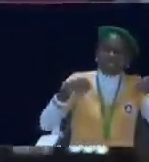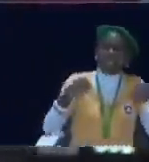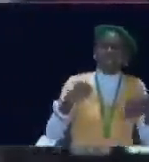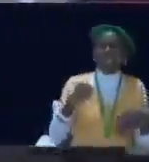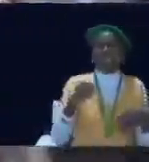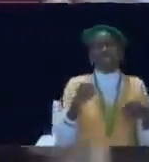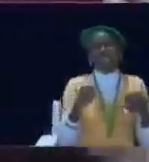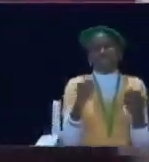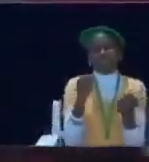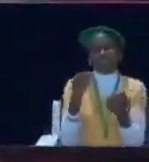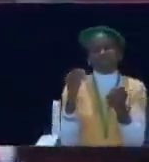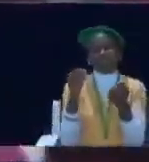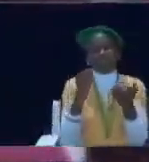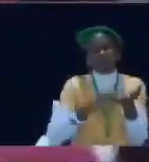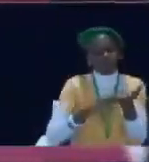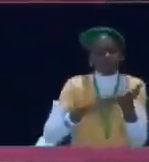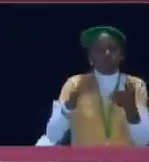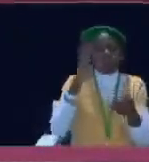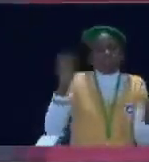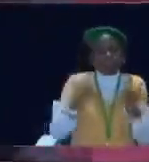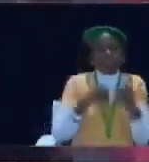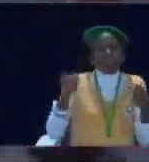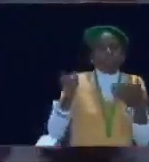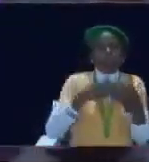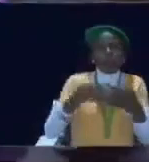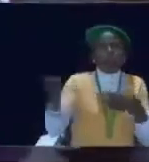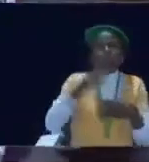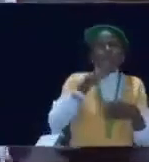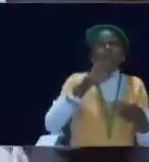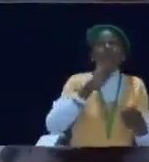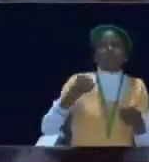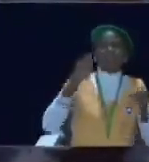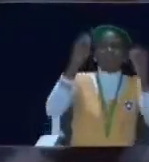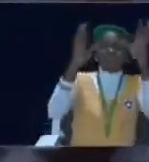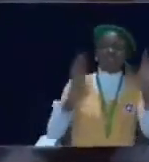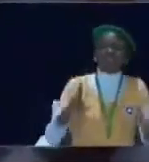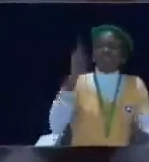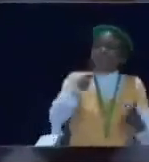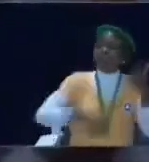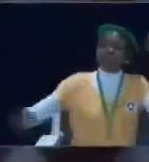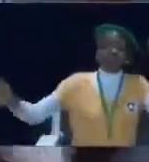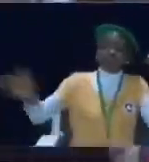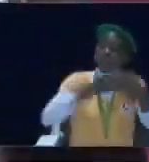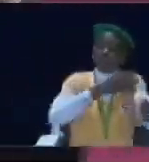pap, whatsoever, even though you are a teacher,